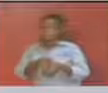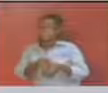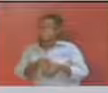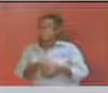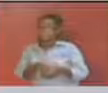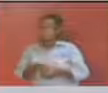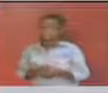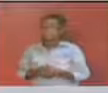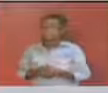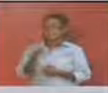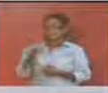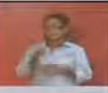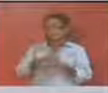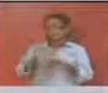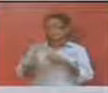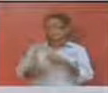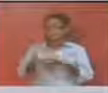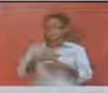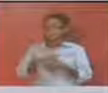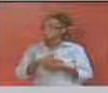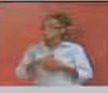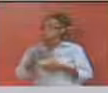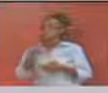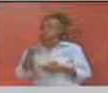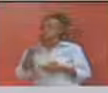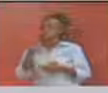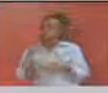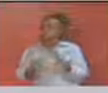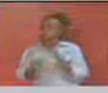2 brief questions from Express.